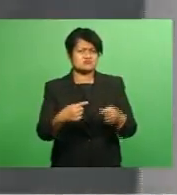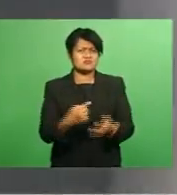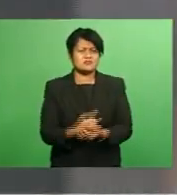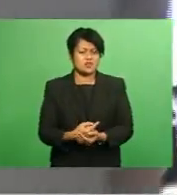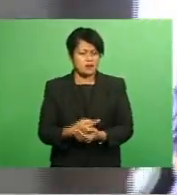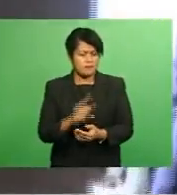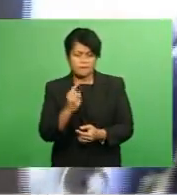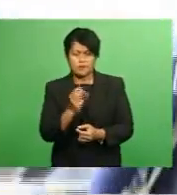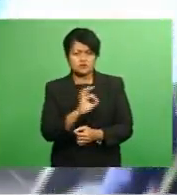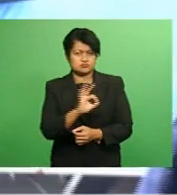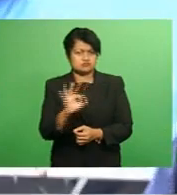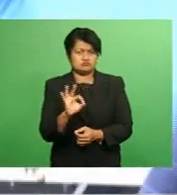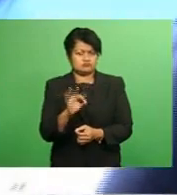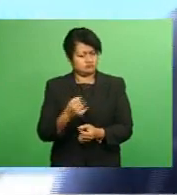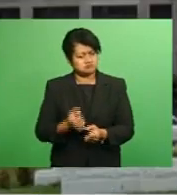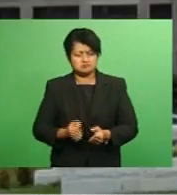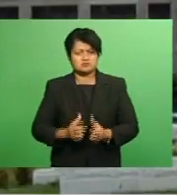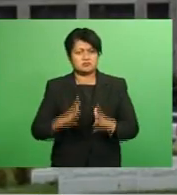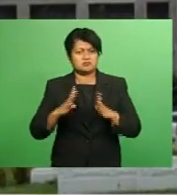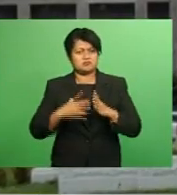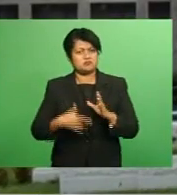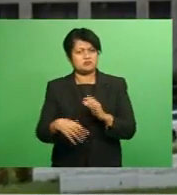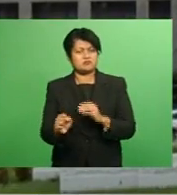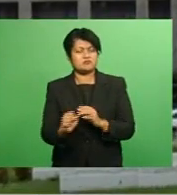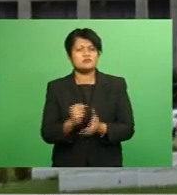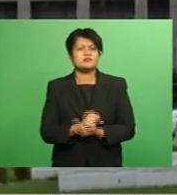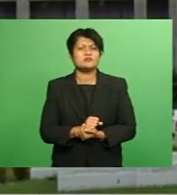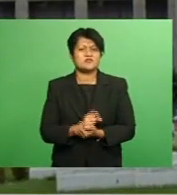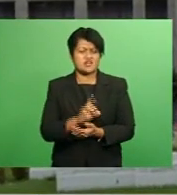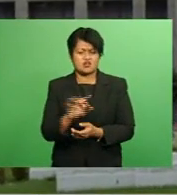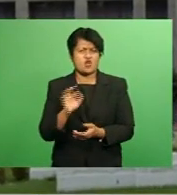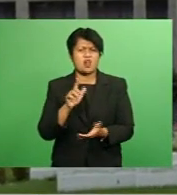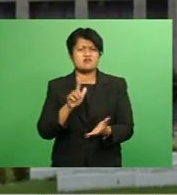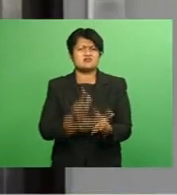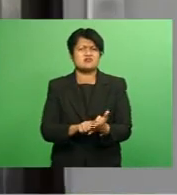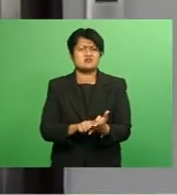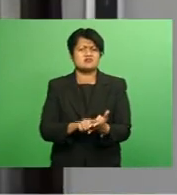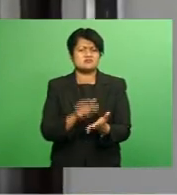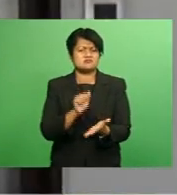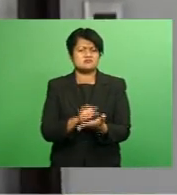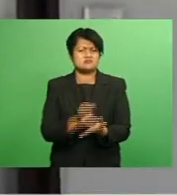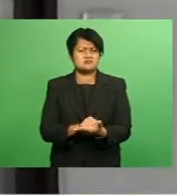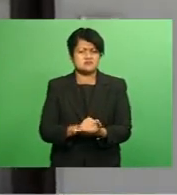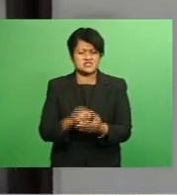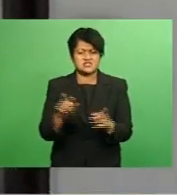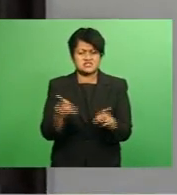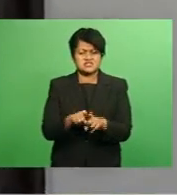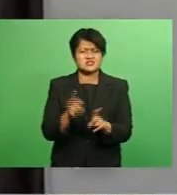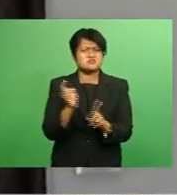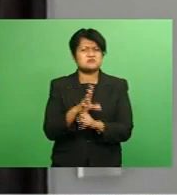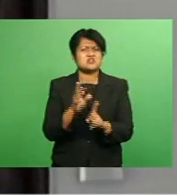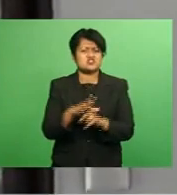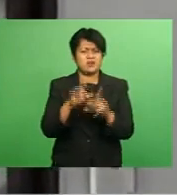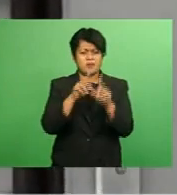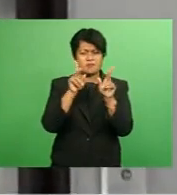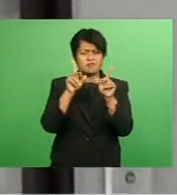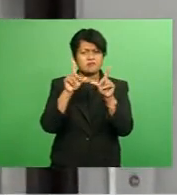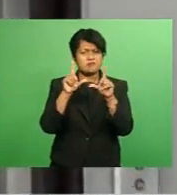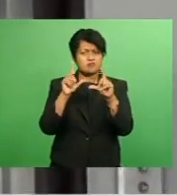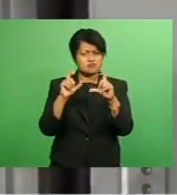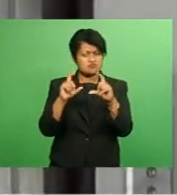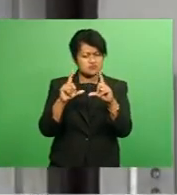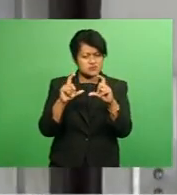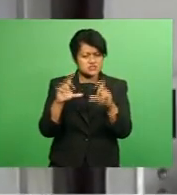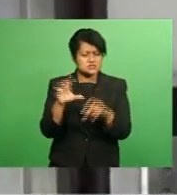exhibits provided by the prosecution as they were not legally obtained, especially the pictures taken during a covert surveillance by